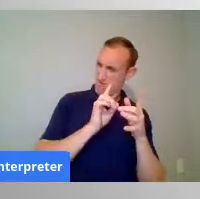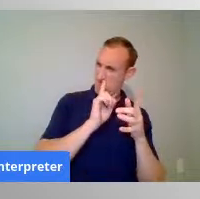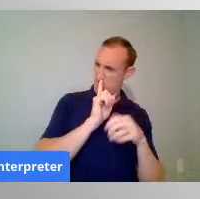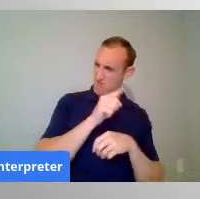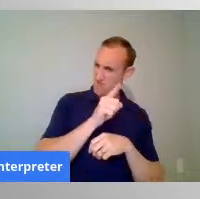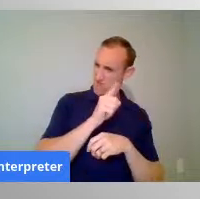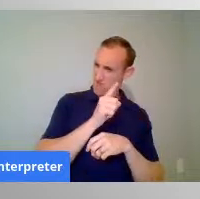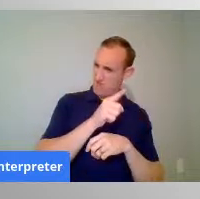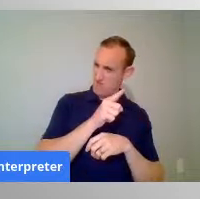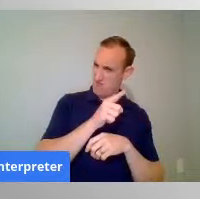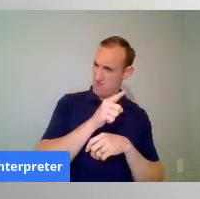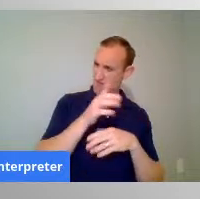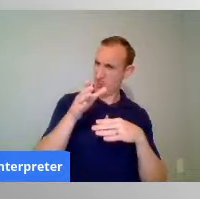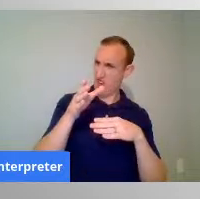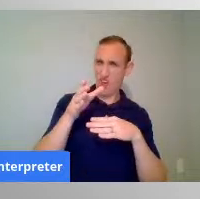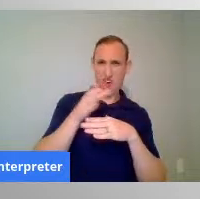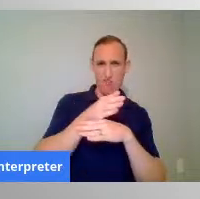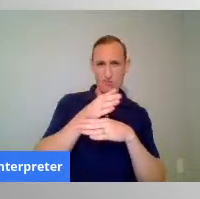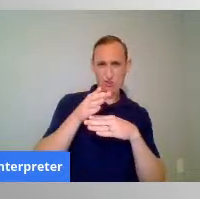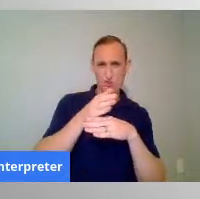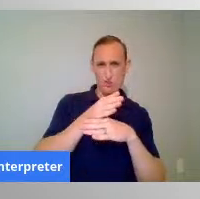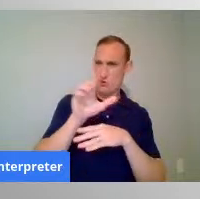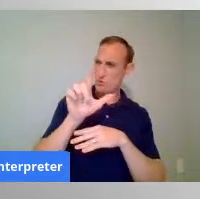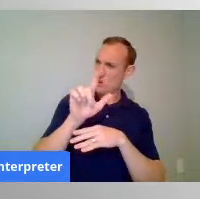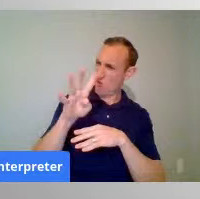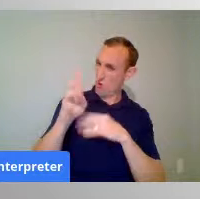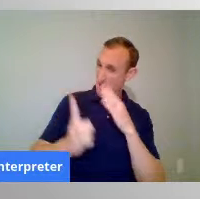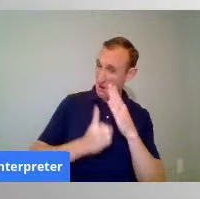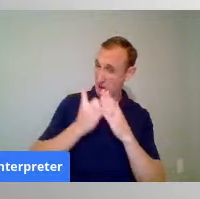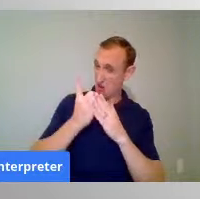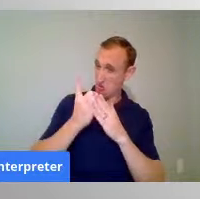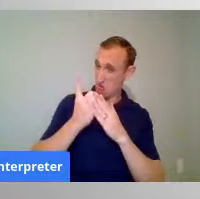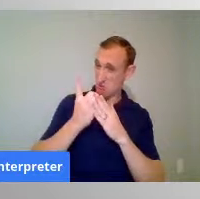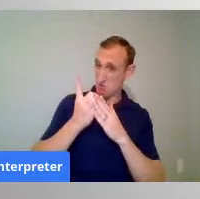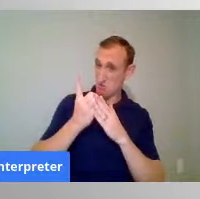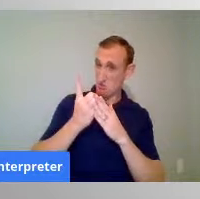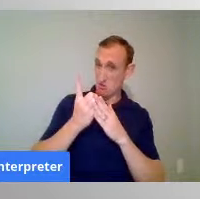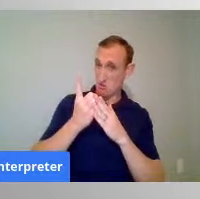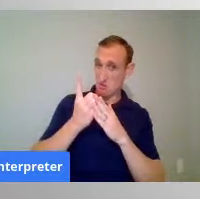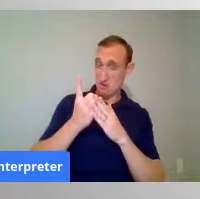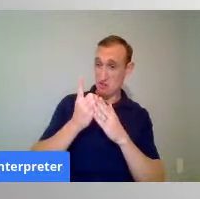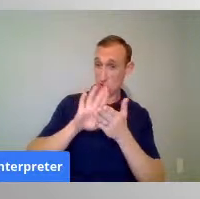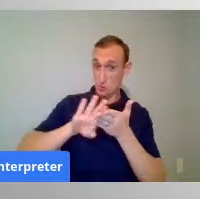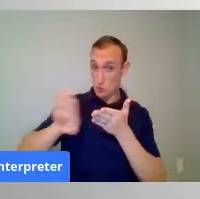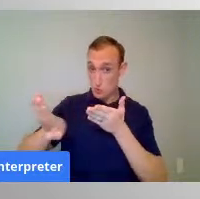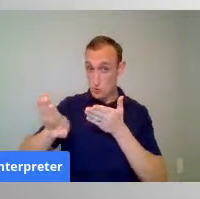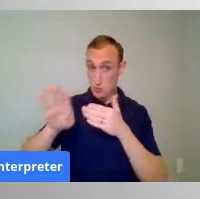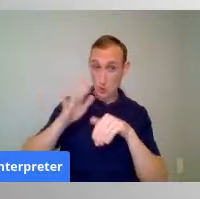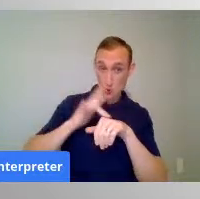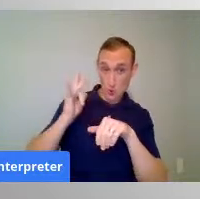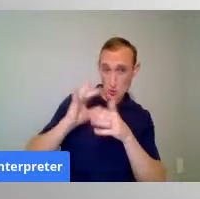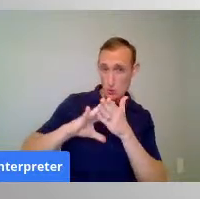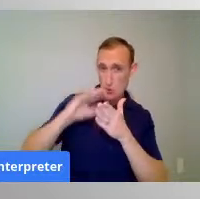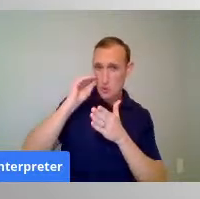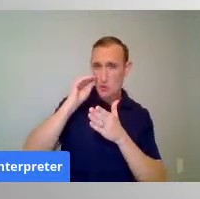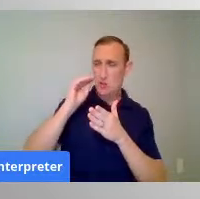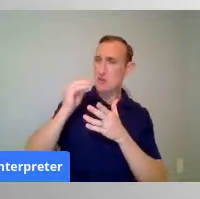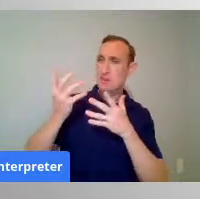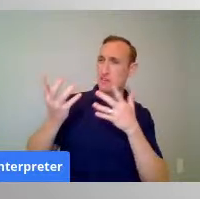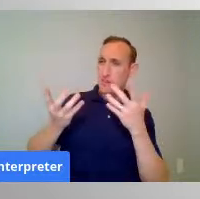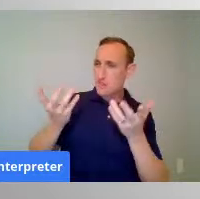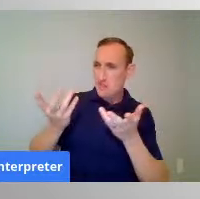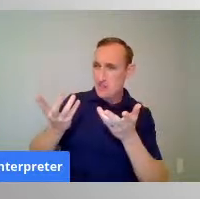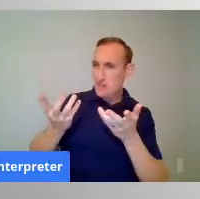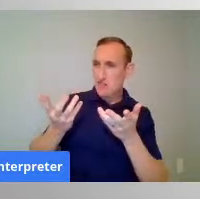they're averaging like 24 hours, is that an exclusion to early learning, or where does early learning